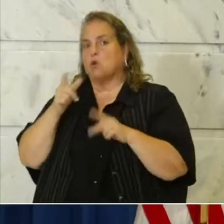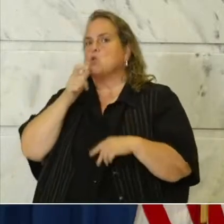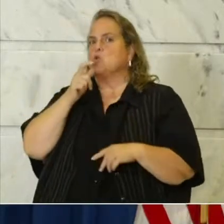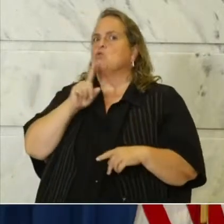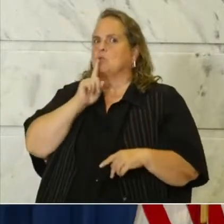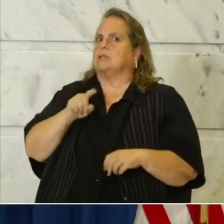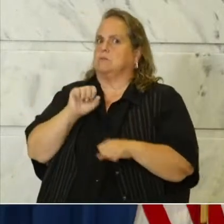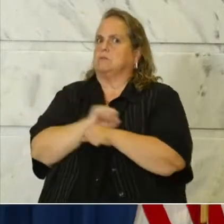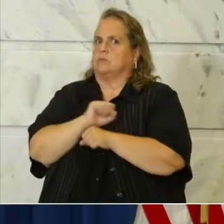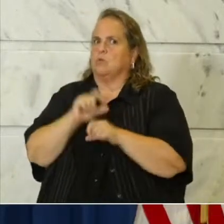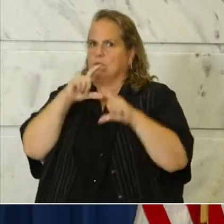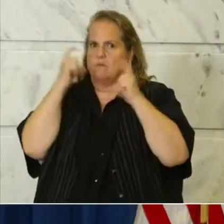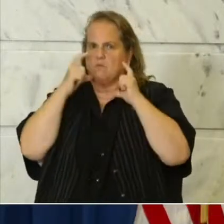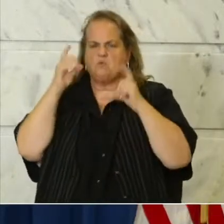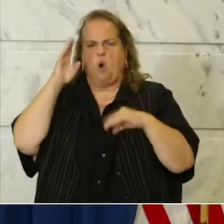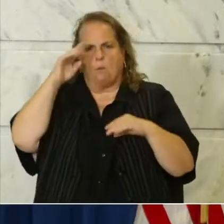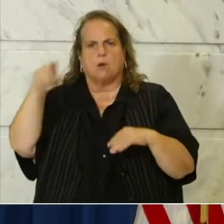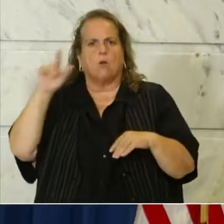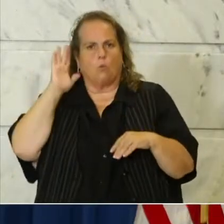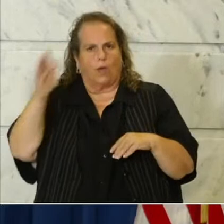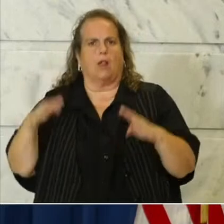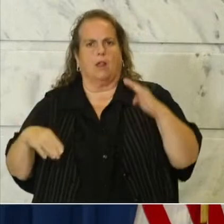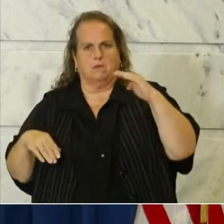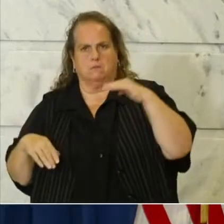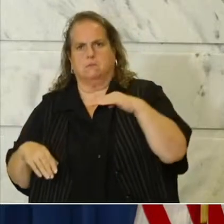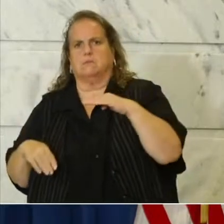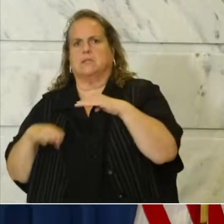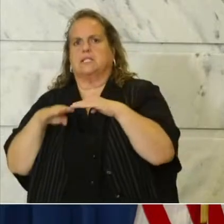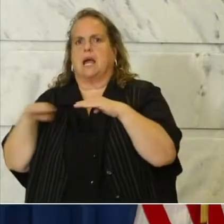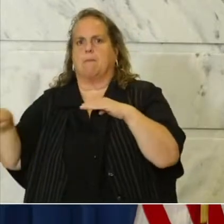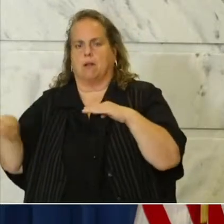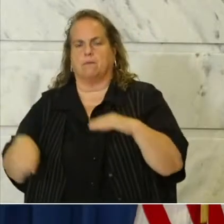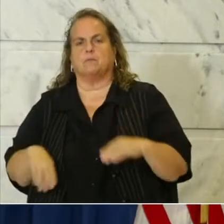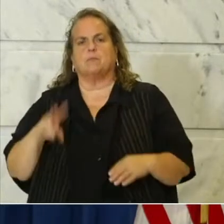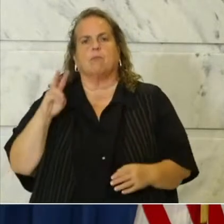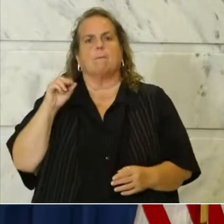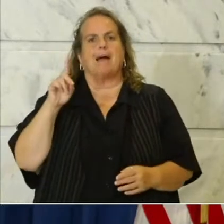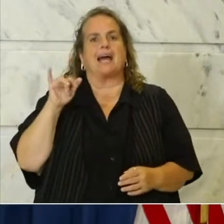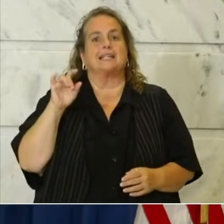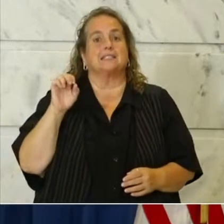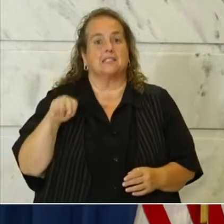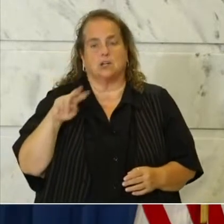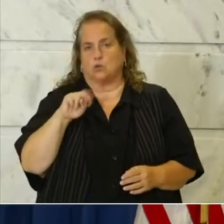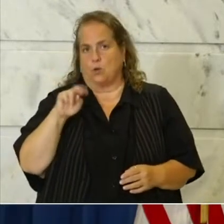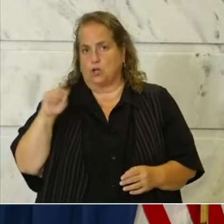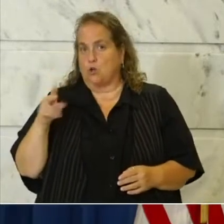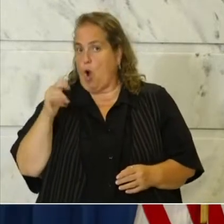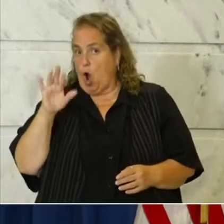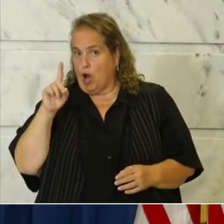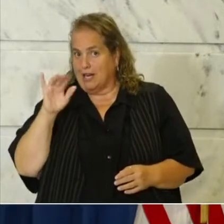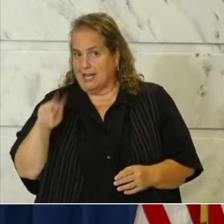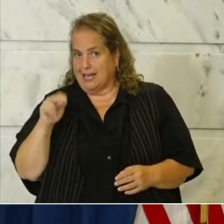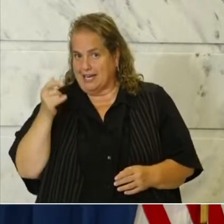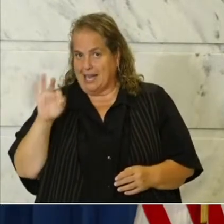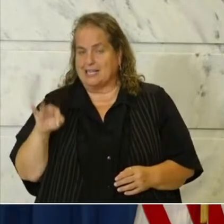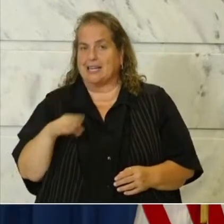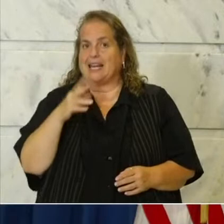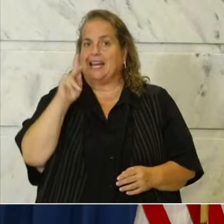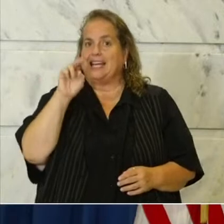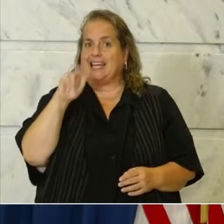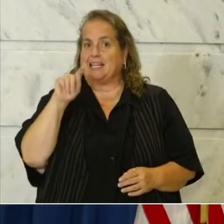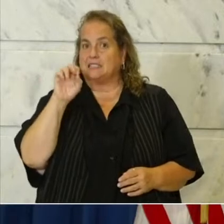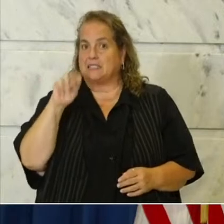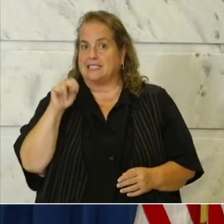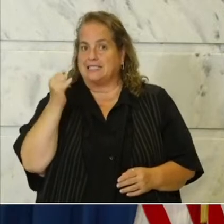in to wear a facial covering, that hopefully we can stabilize this. Madison County, 22, Hardin, 19, Kenton,